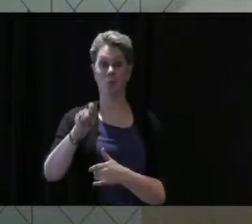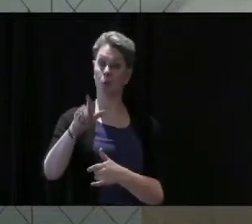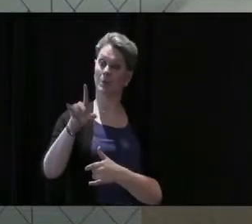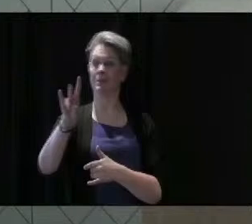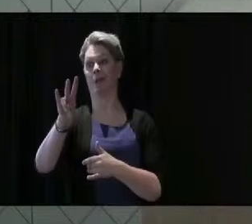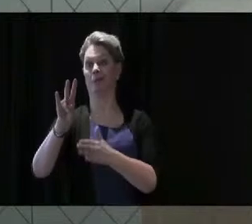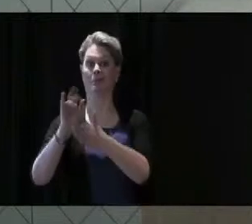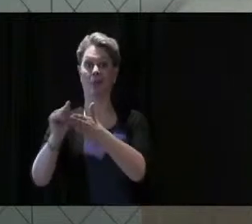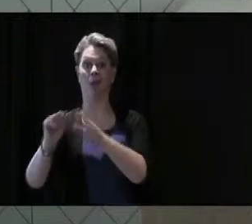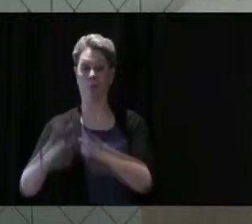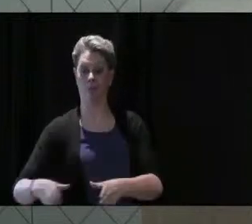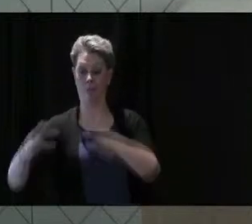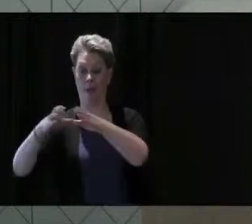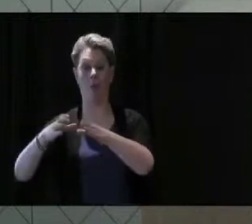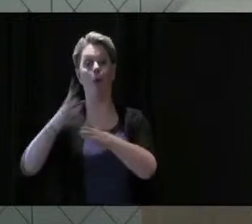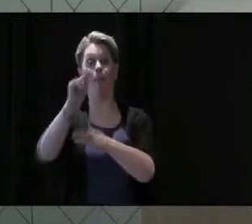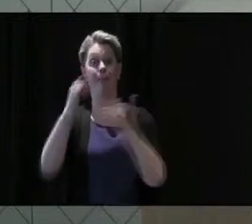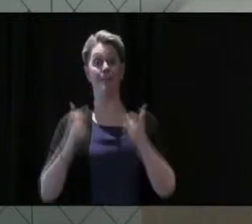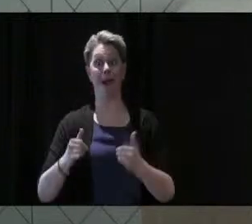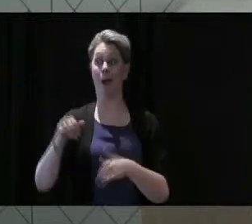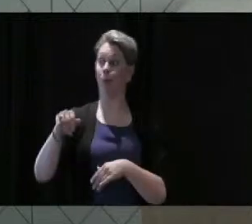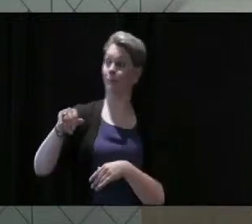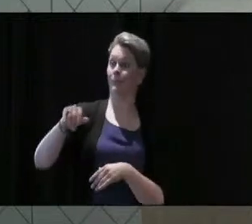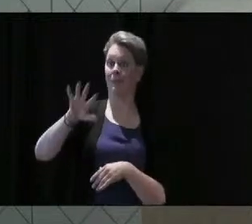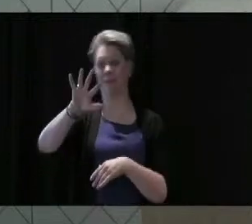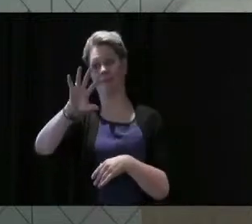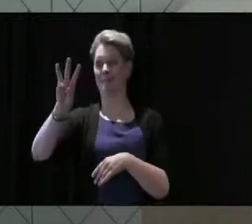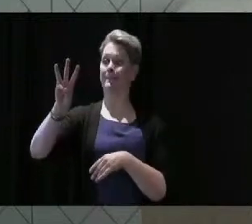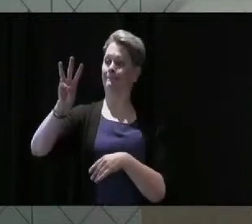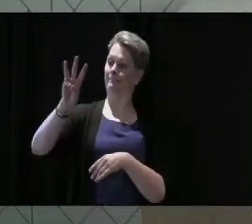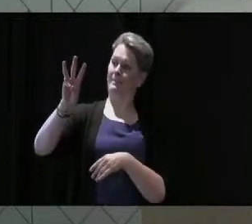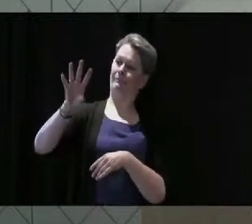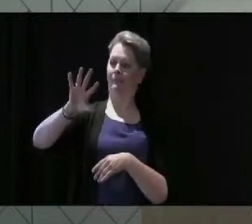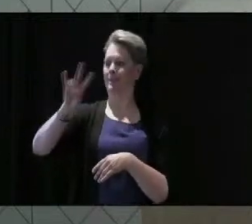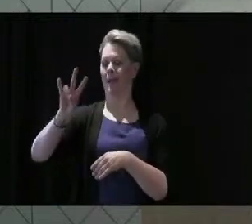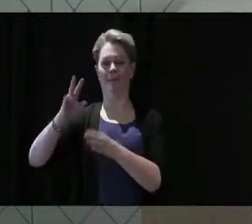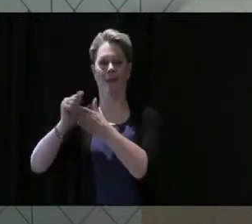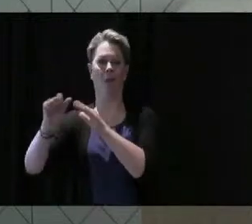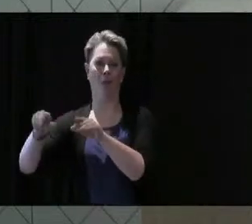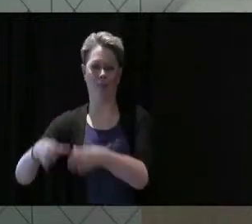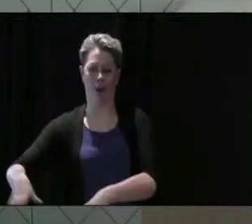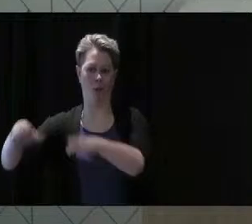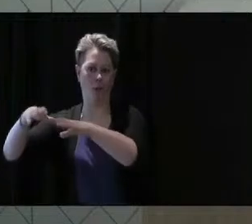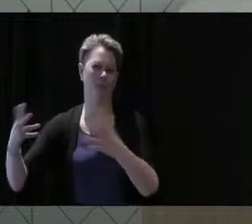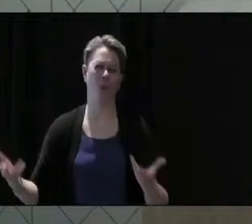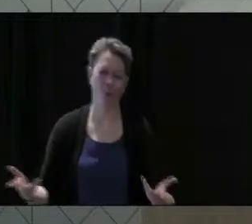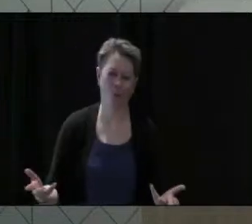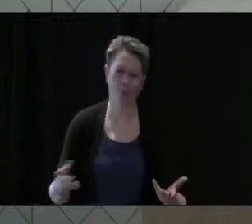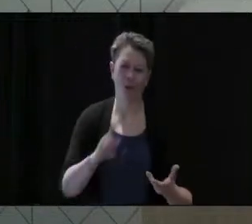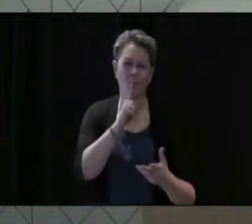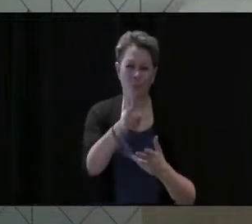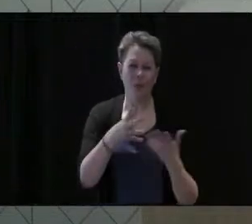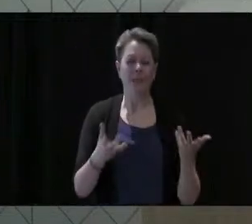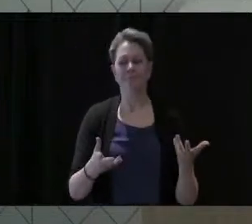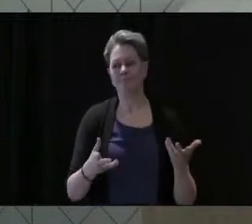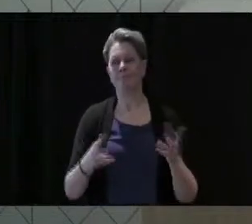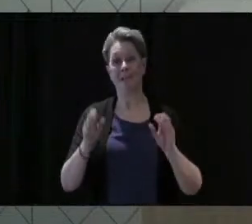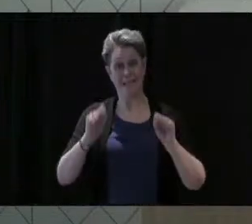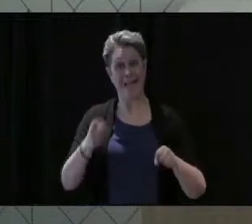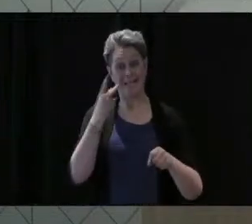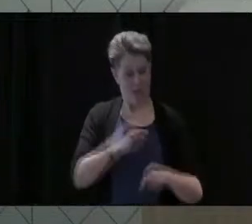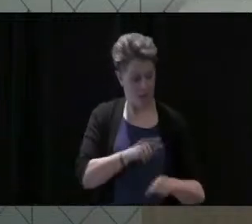now around $50 a barrel. So the idea is that we want volatile revenue